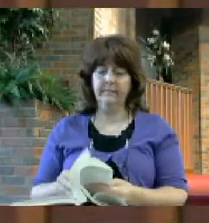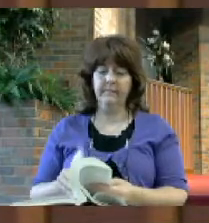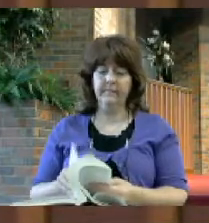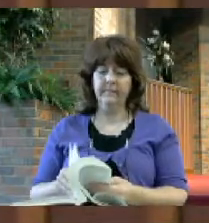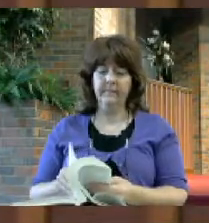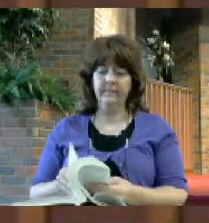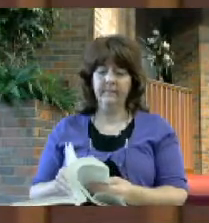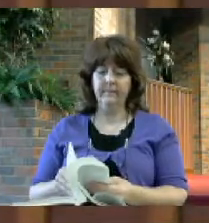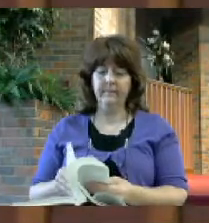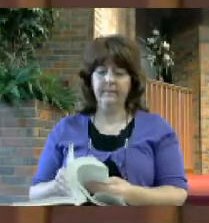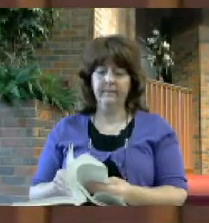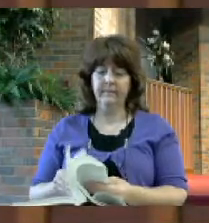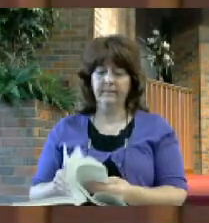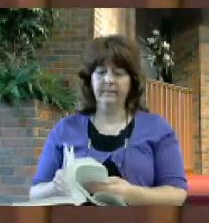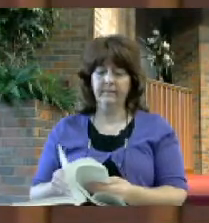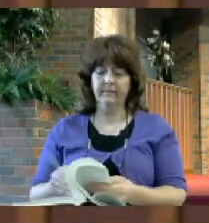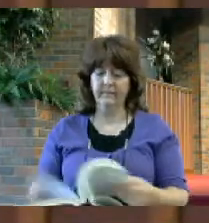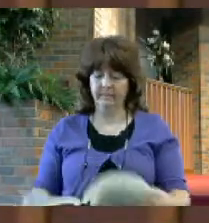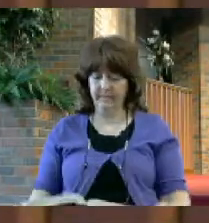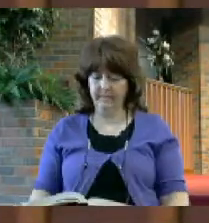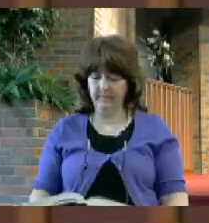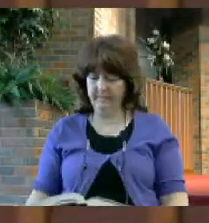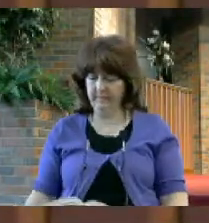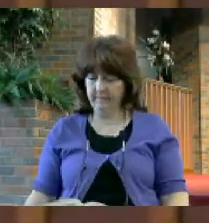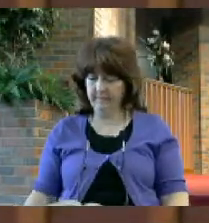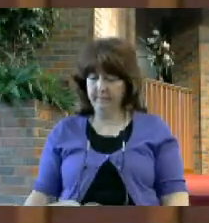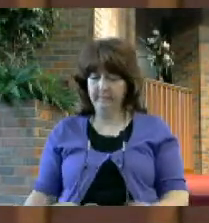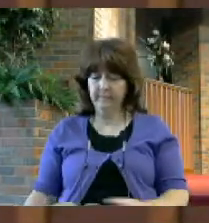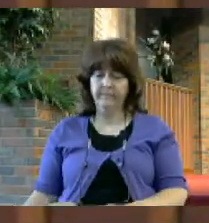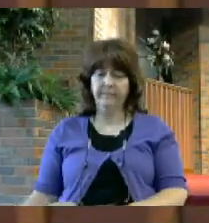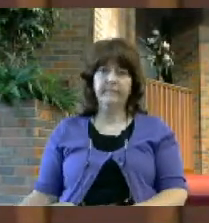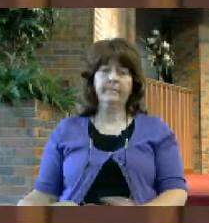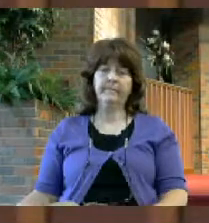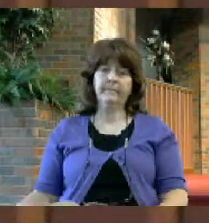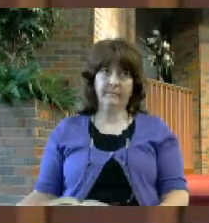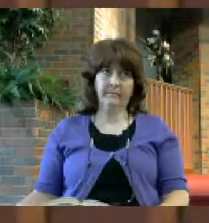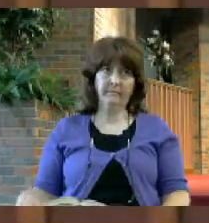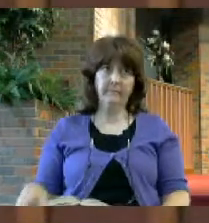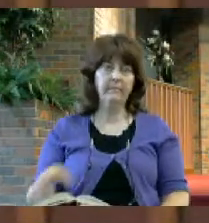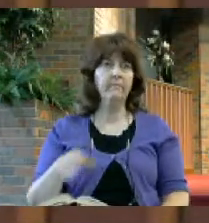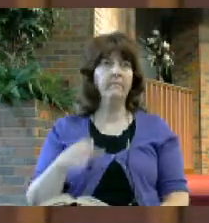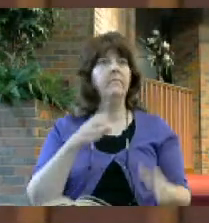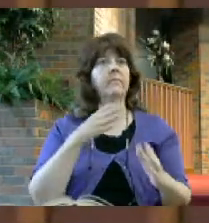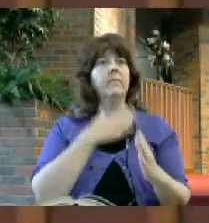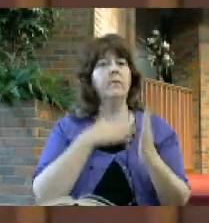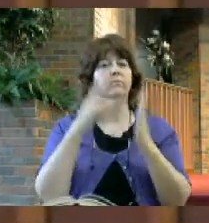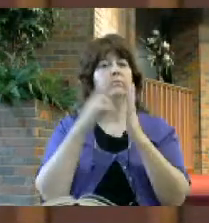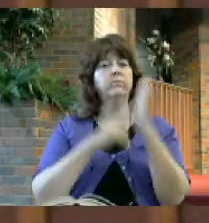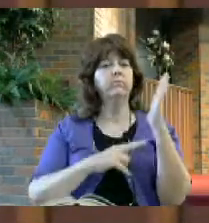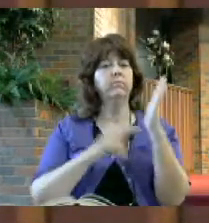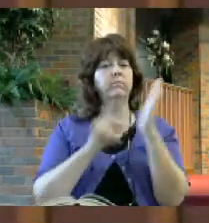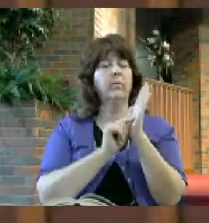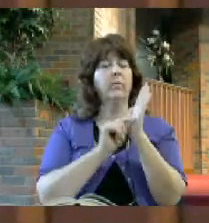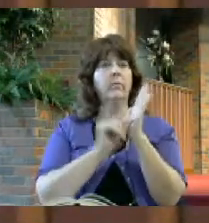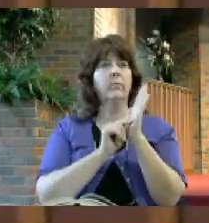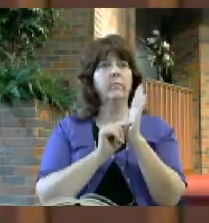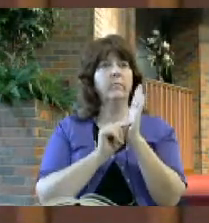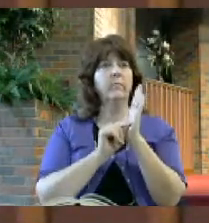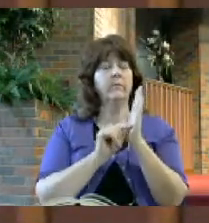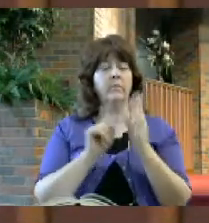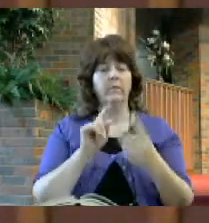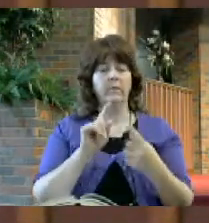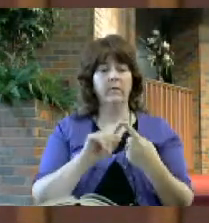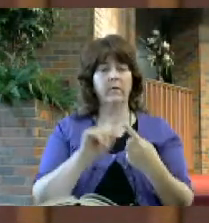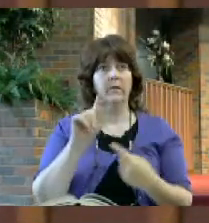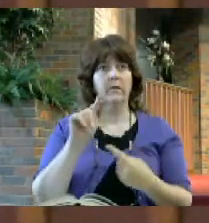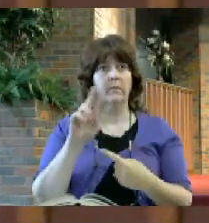you had a chance to pick up a bulletin on your way in. There were a few notes there. Tracy Broad is still continuing to recover from back